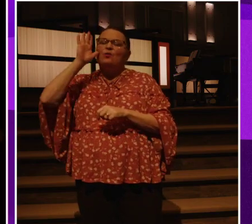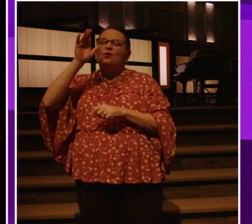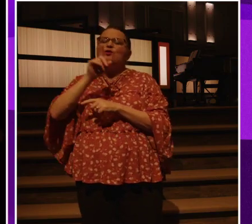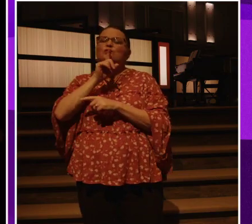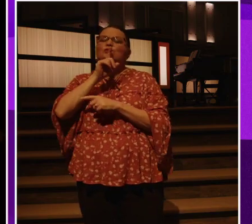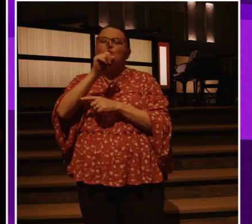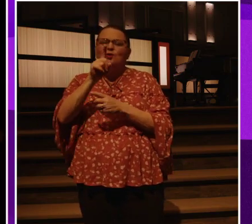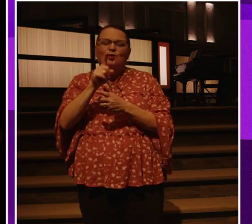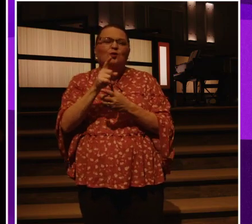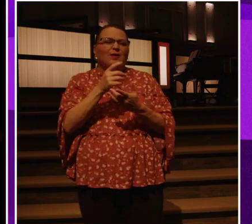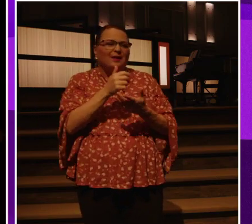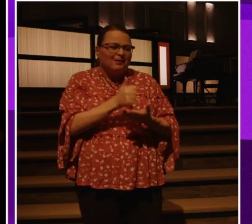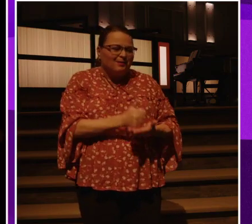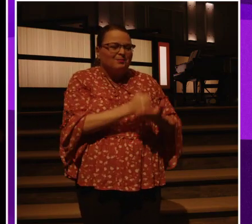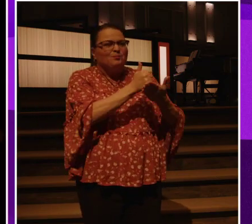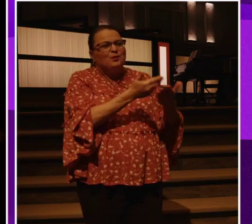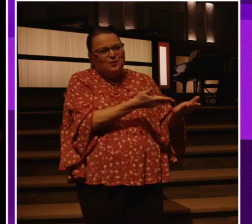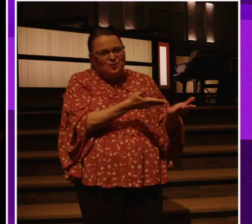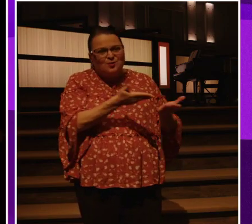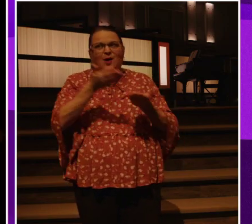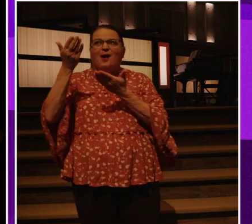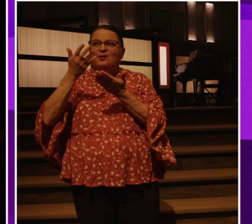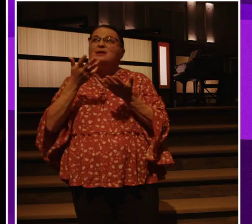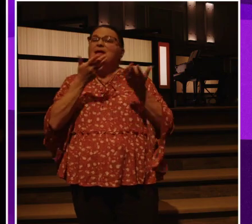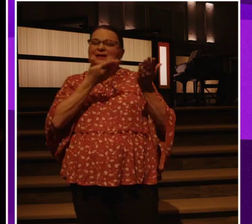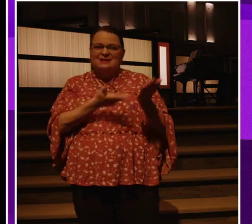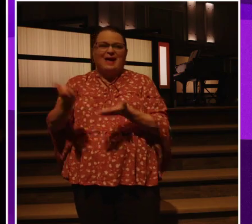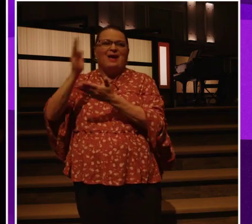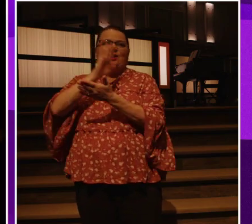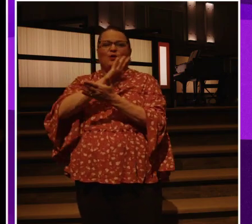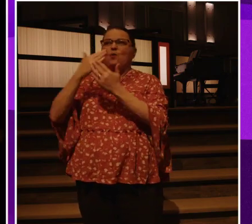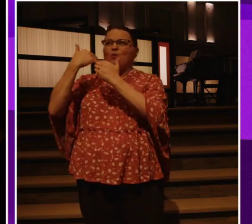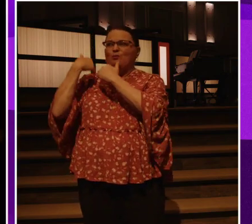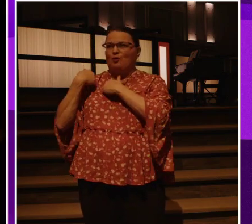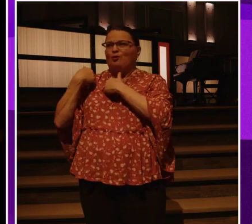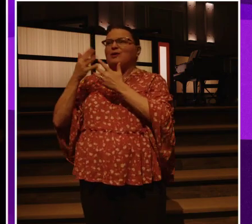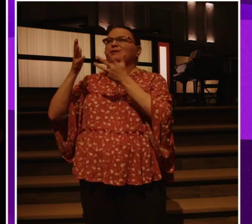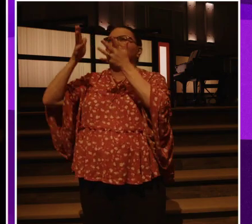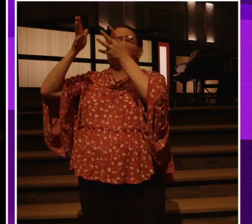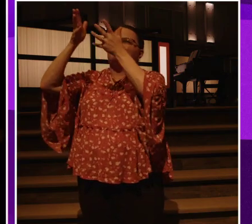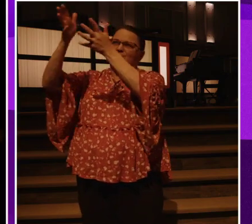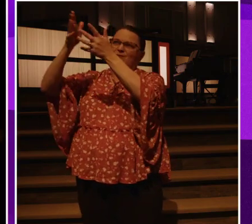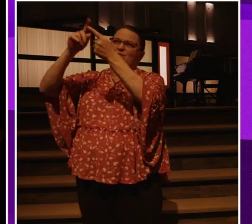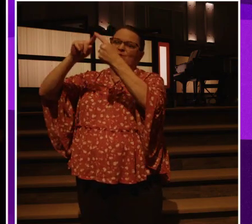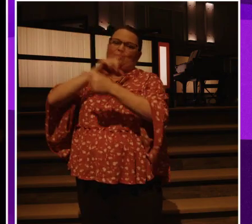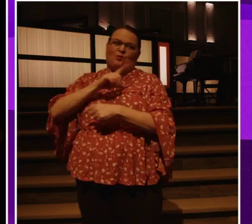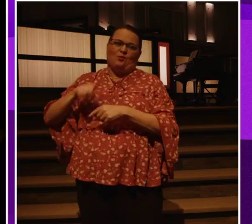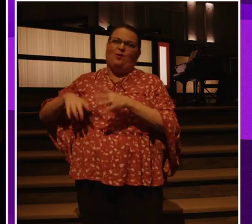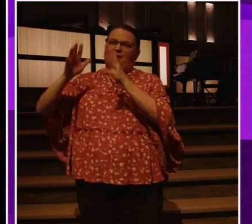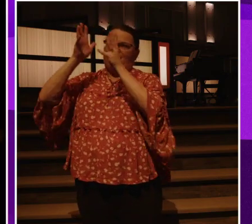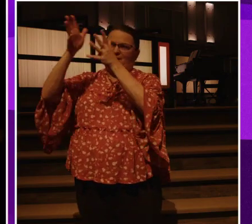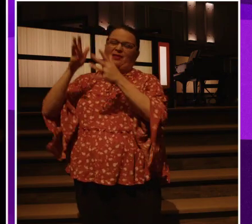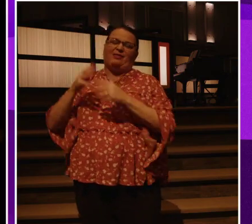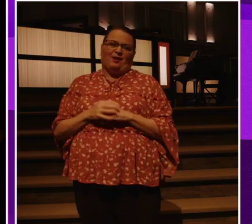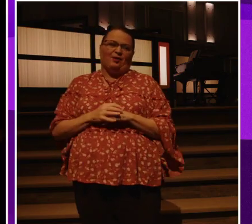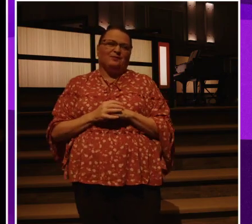you out. Take your burden to the Lord and leave it there. Amen.